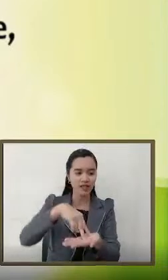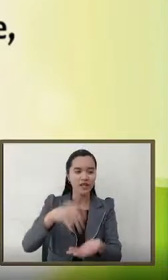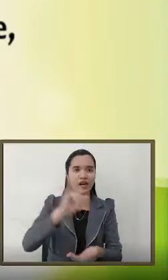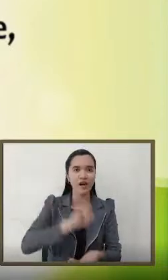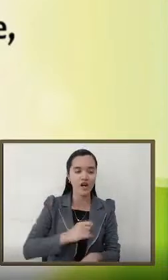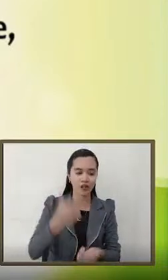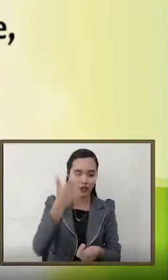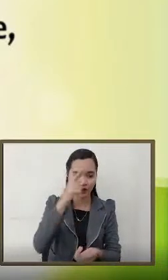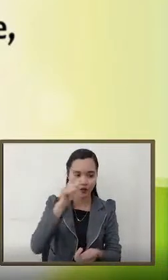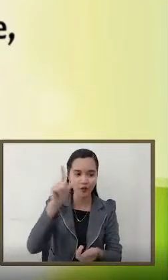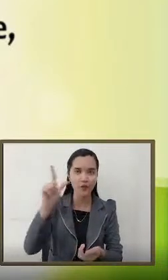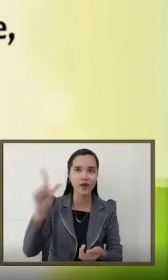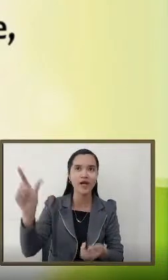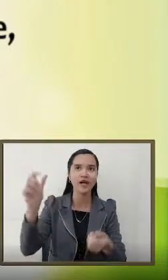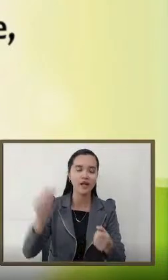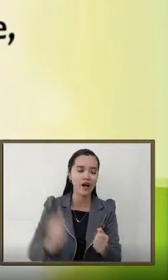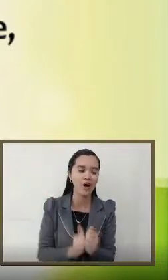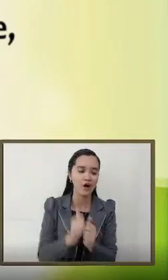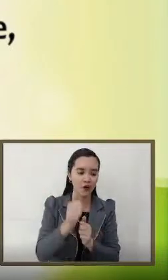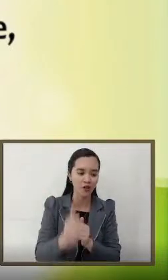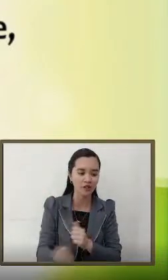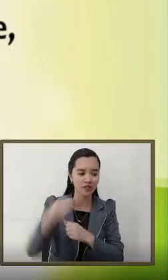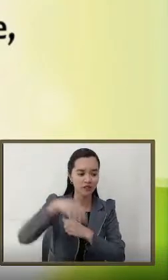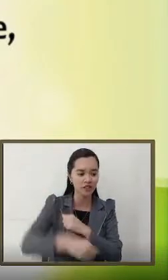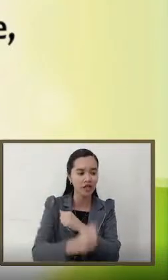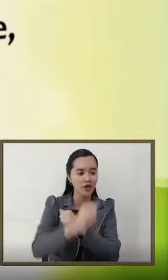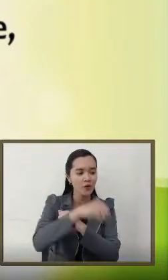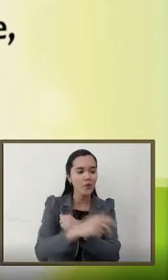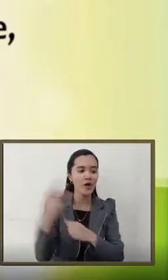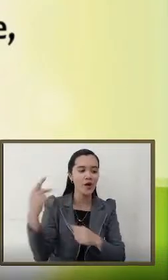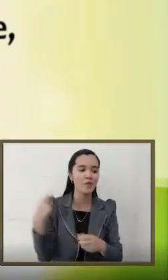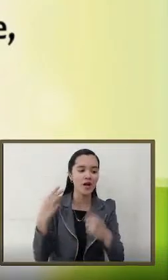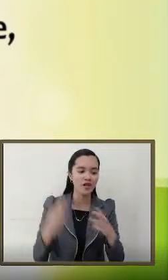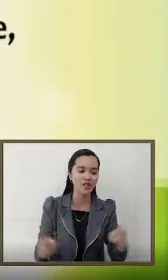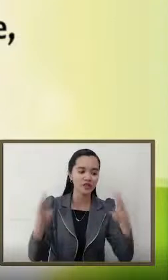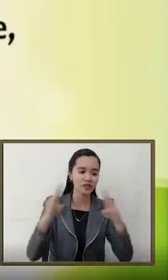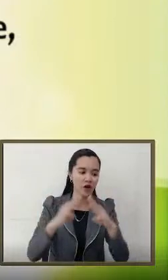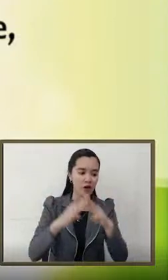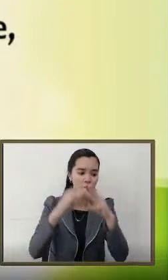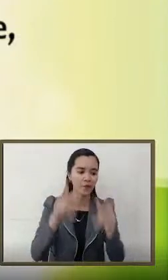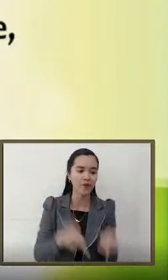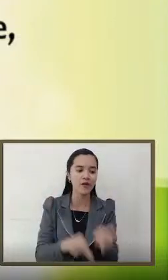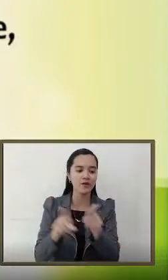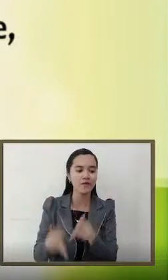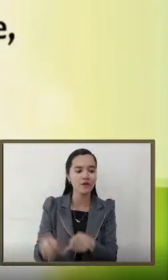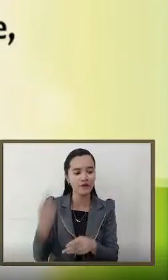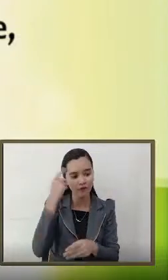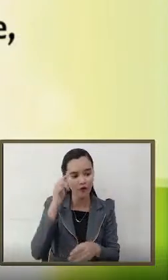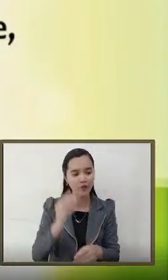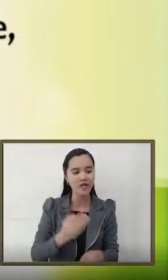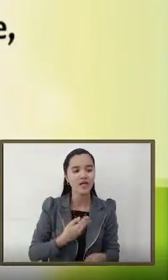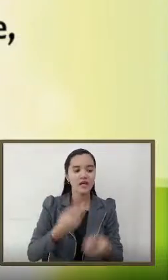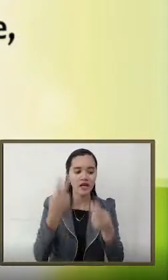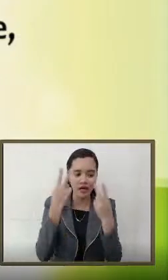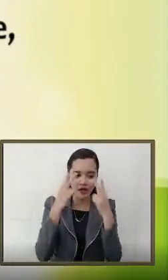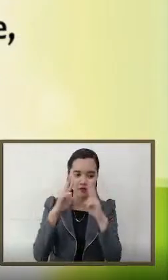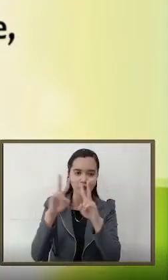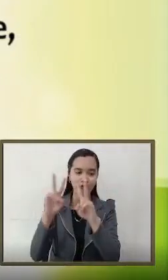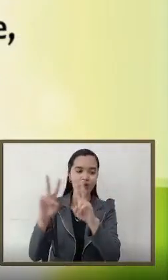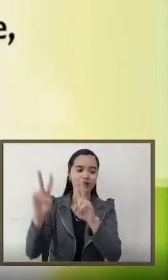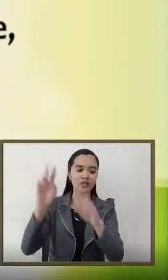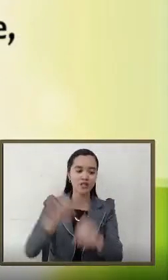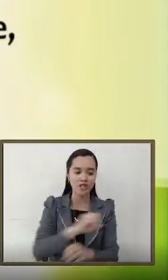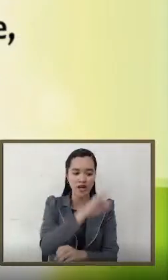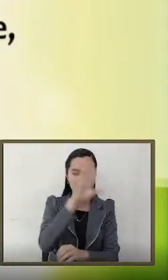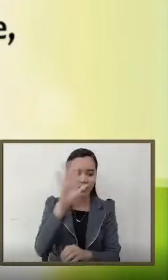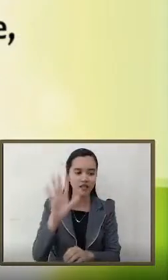stand, I look away across the sea where mansions are prepared for me, and